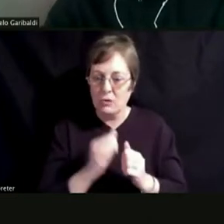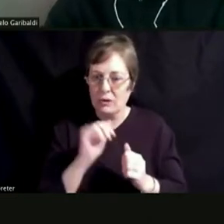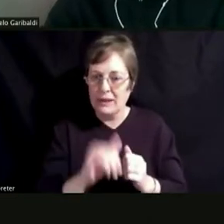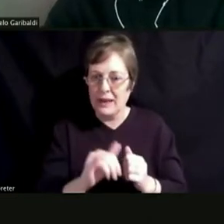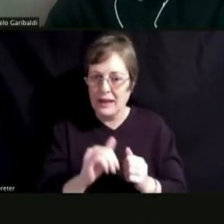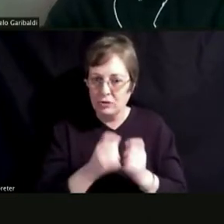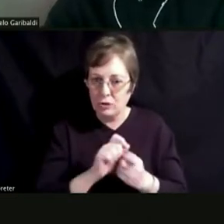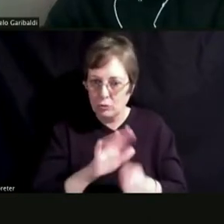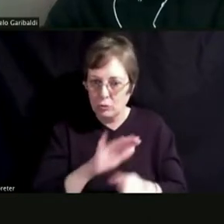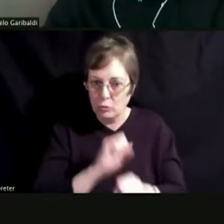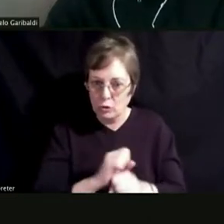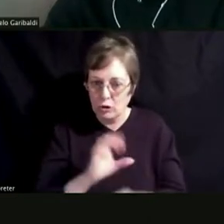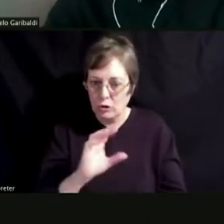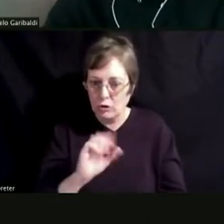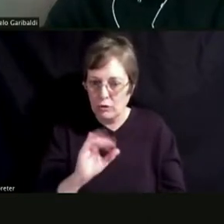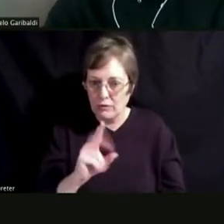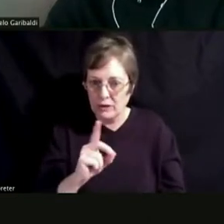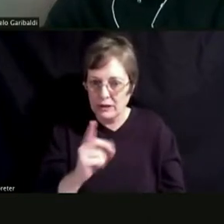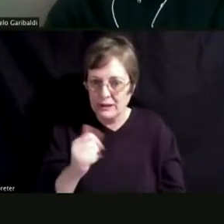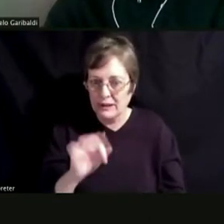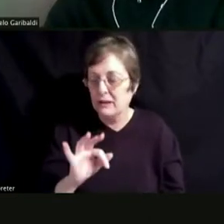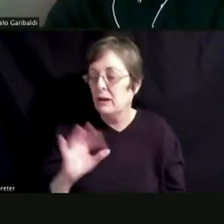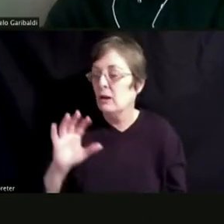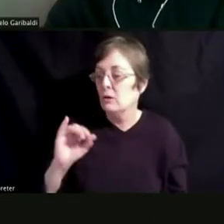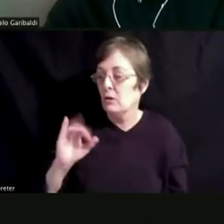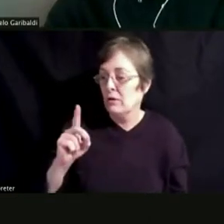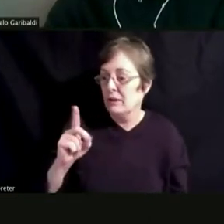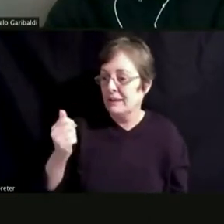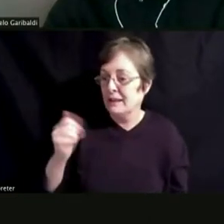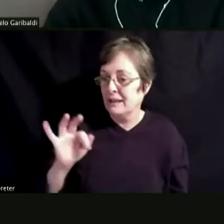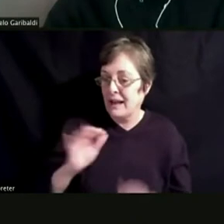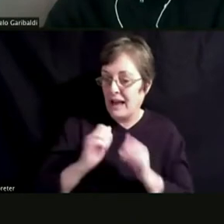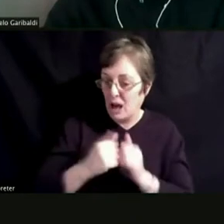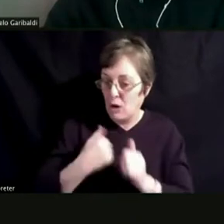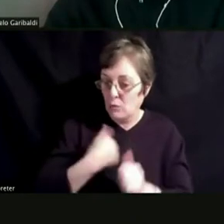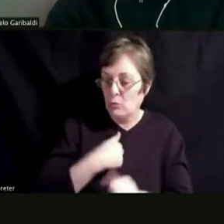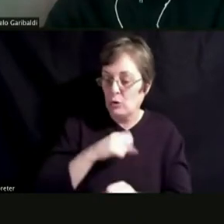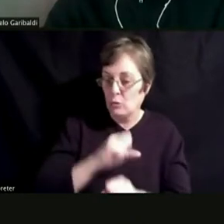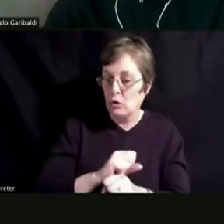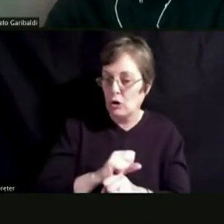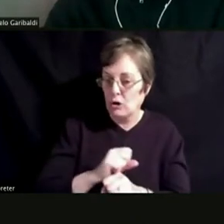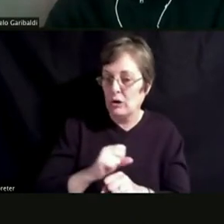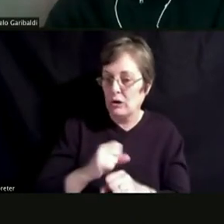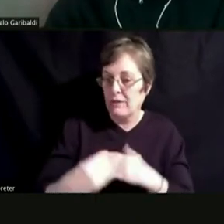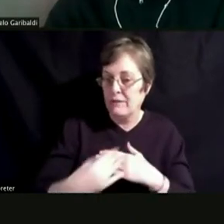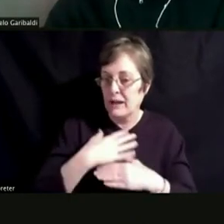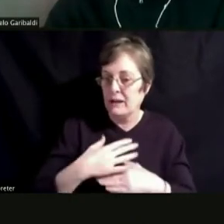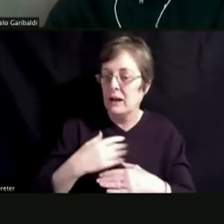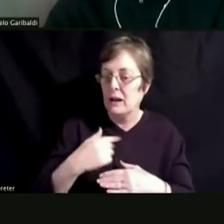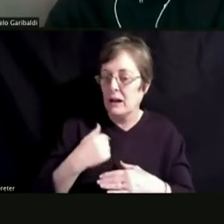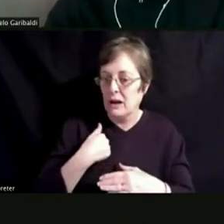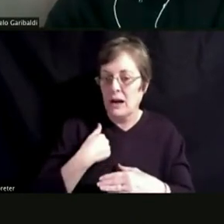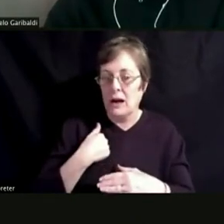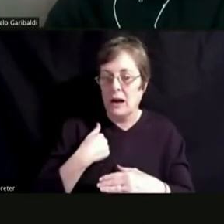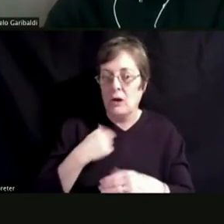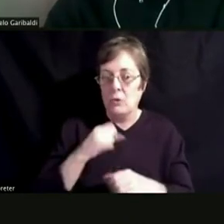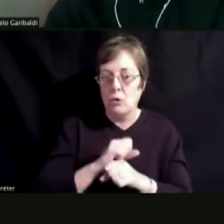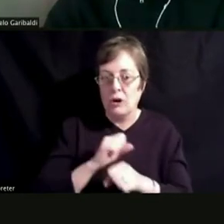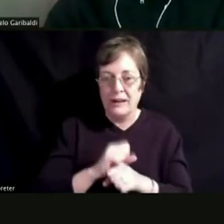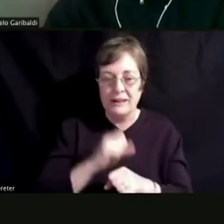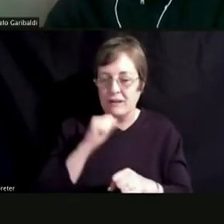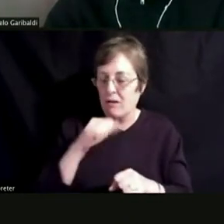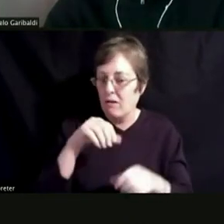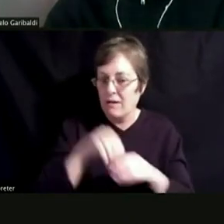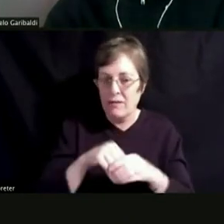COVID-19 is just the way we work. It's really had an impact because I've been working remotely since last March. So all of the people who